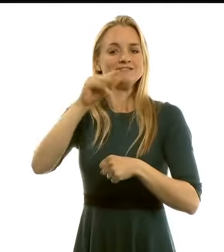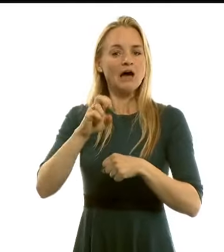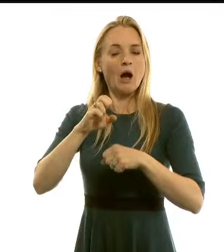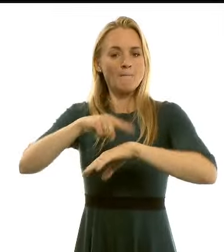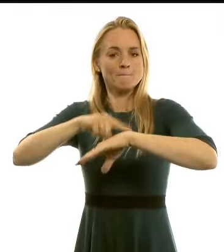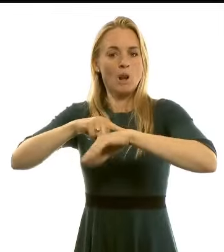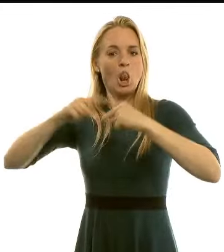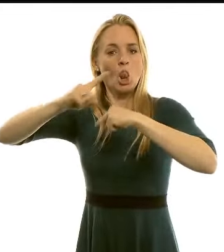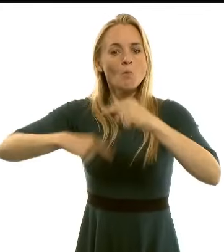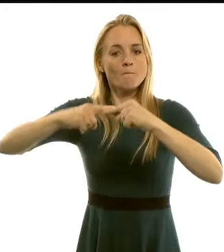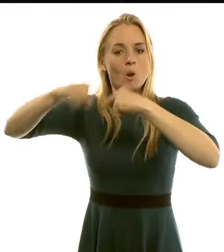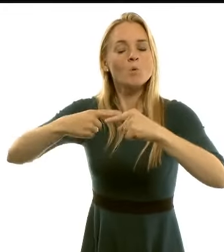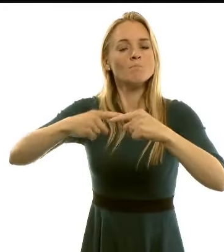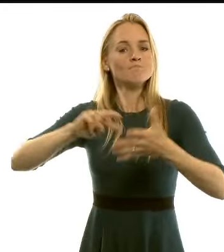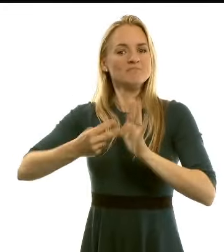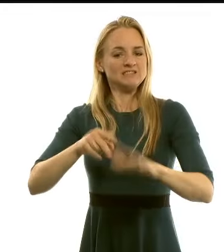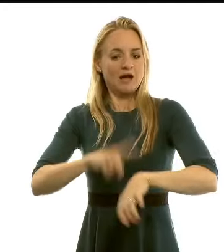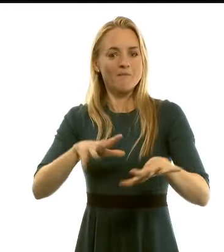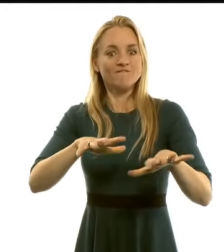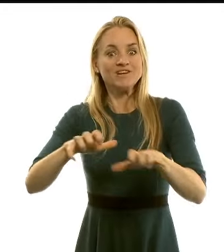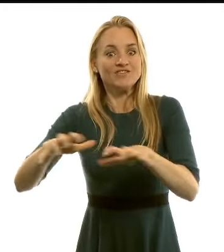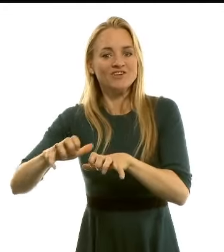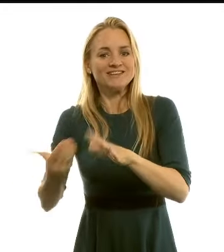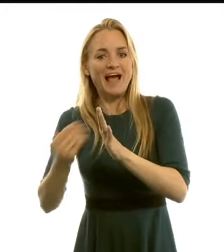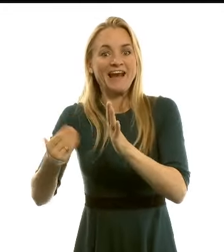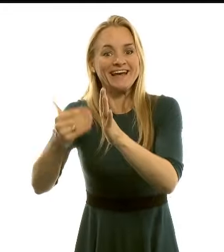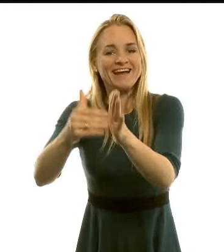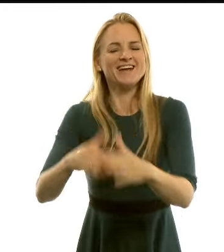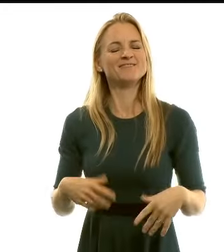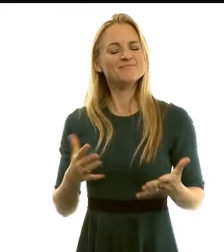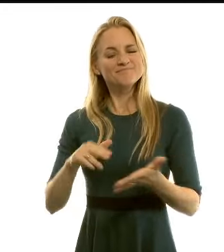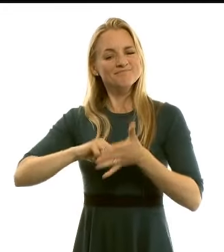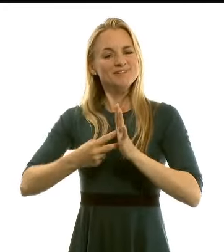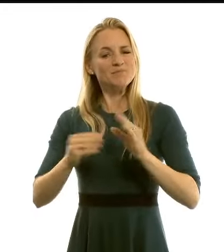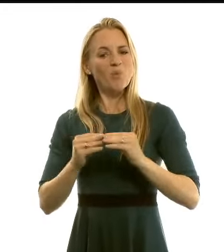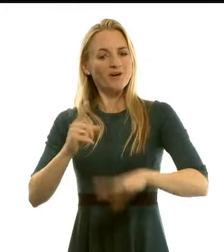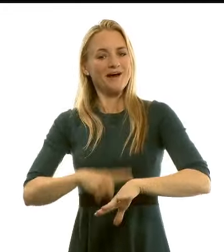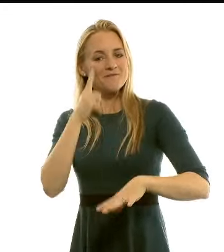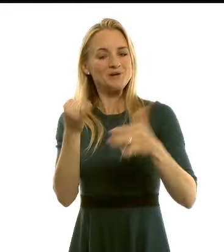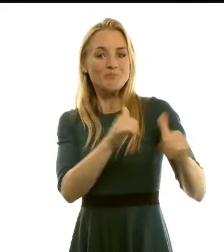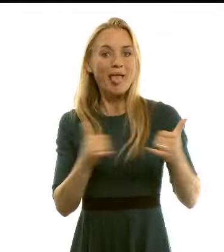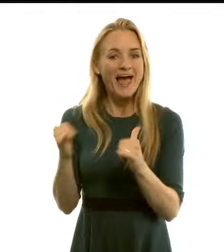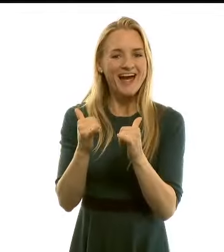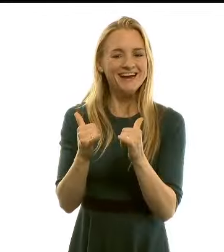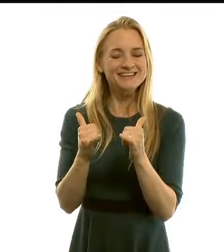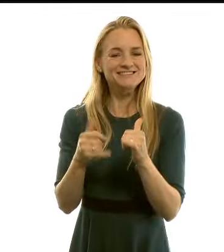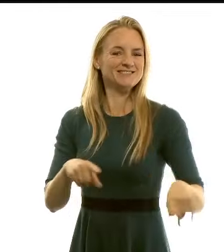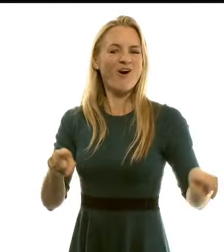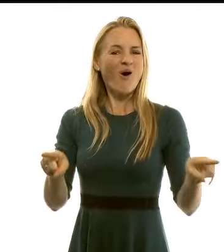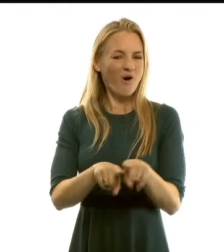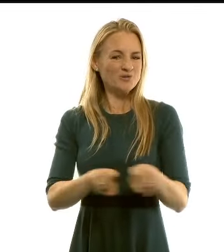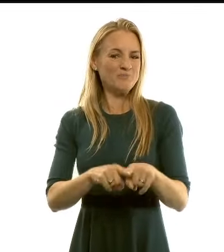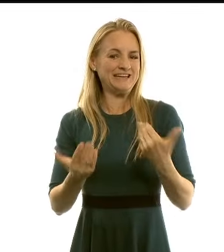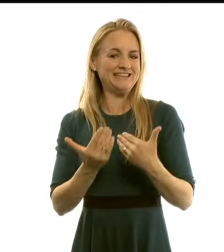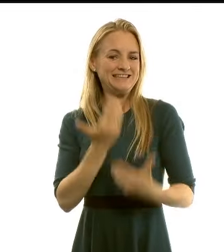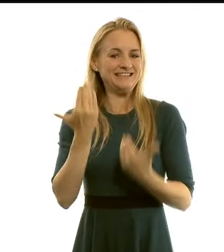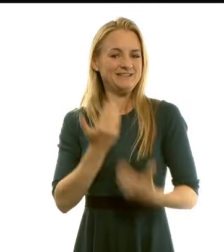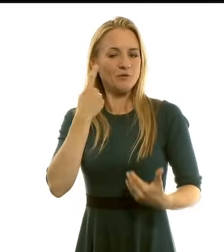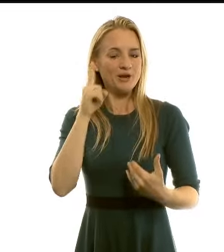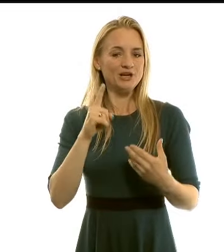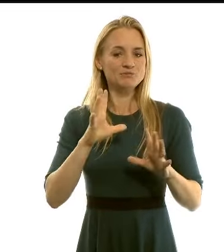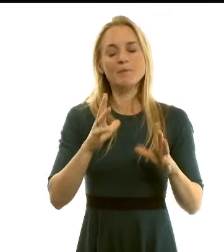play. And if I'm going to be greedy, right, I'd love to have Doctor Strange's sling ring, because that means I can transport to work really, really quickly. Justin, that's too